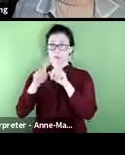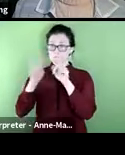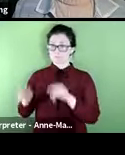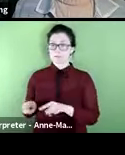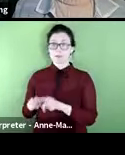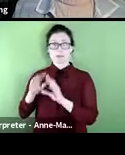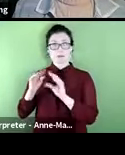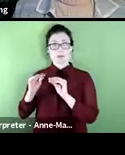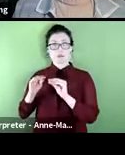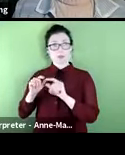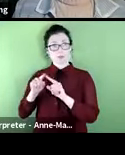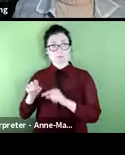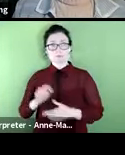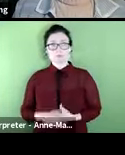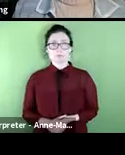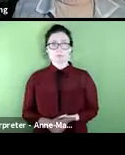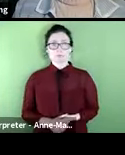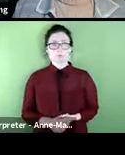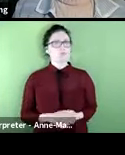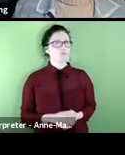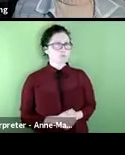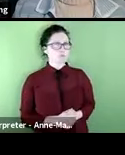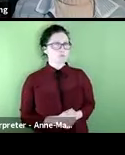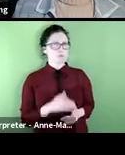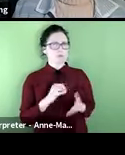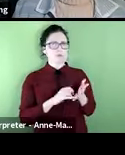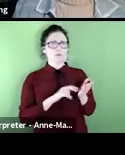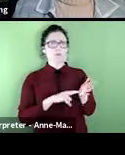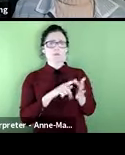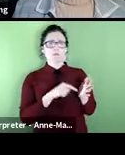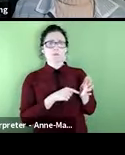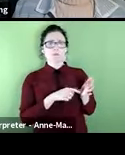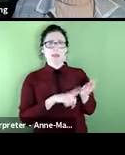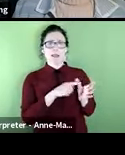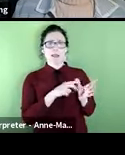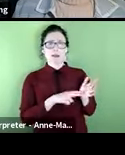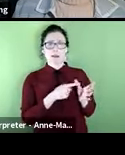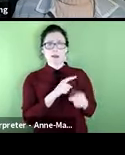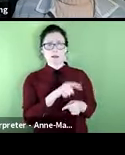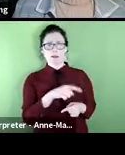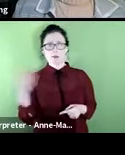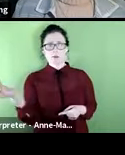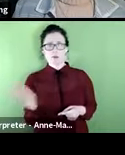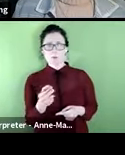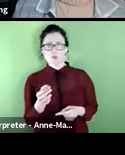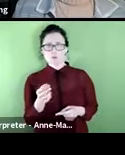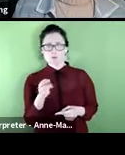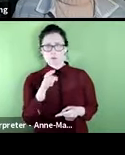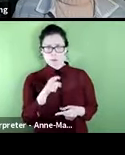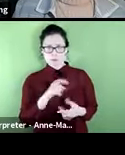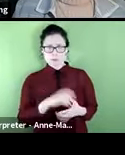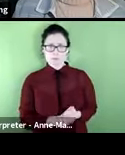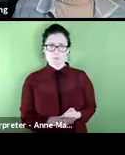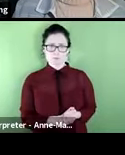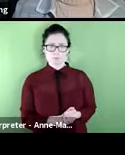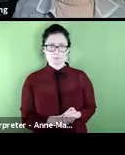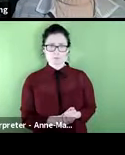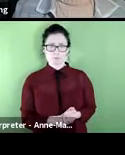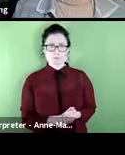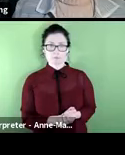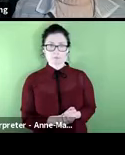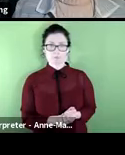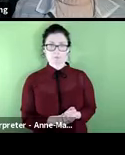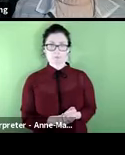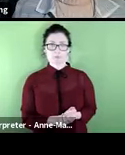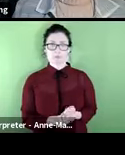Particularly, just following up, I mean, Svetlana, there's a question to you coming in from Elizabeth Schimfosel about the newly introduced